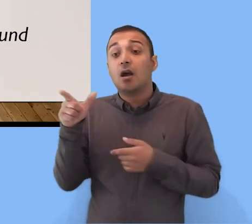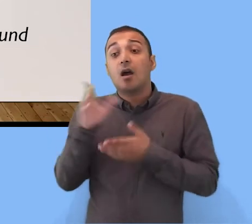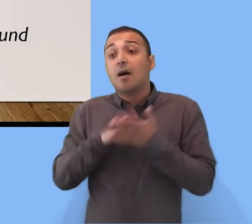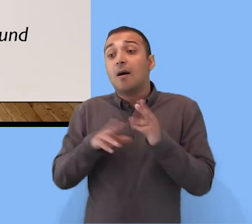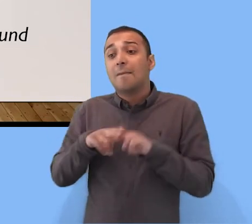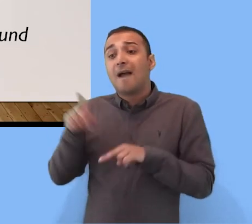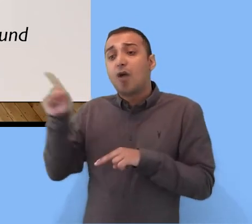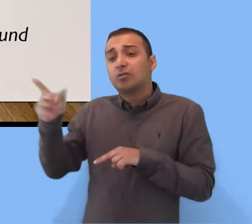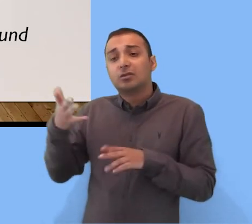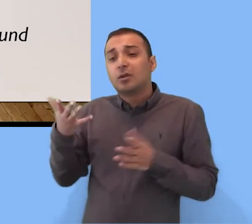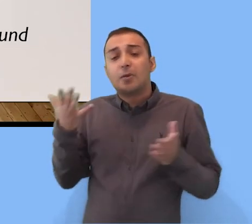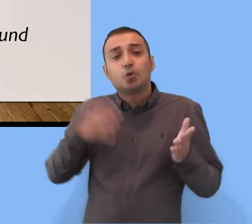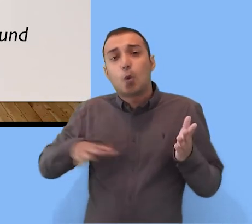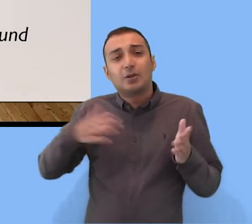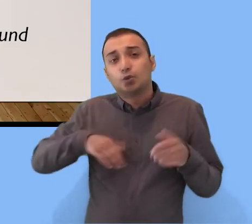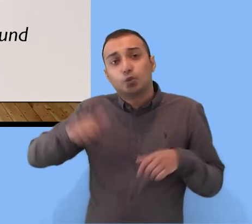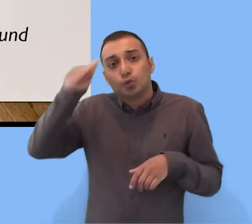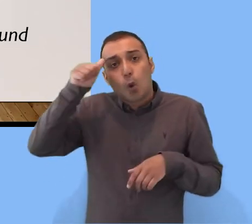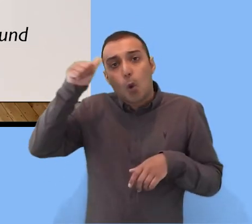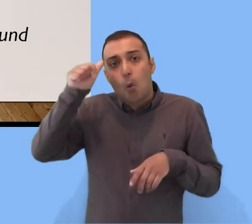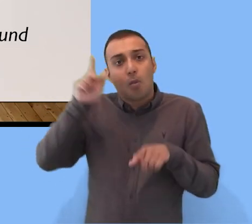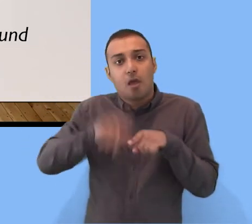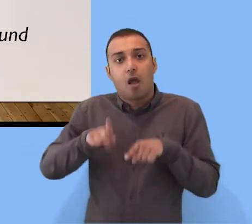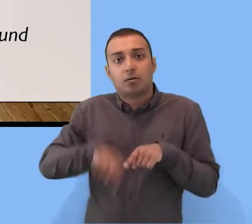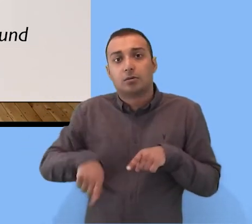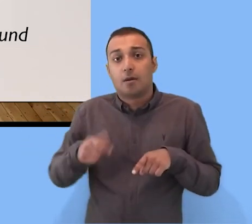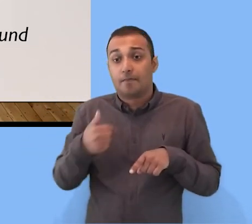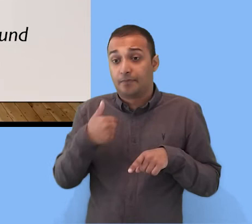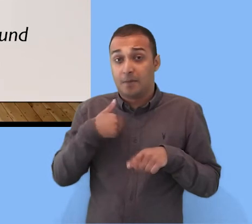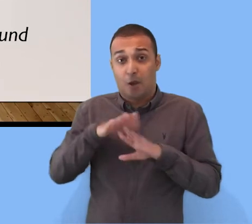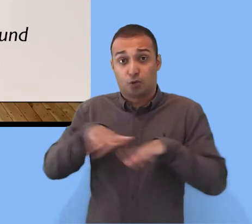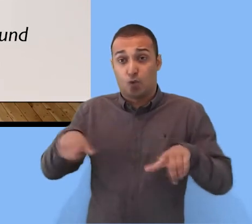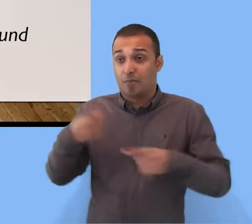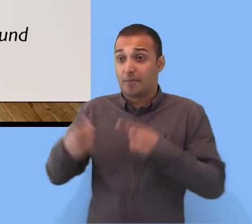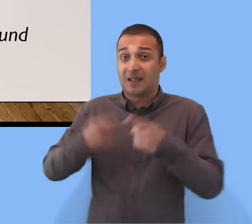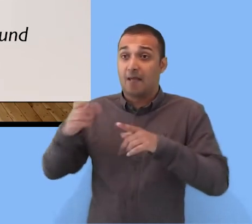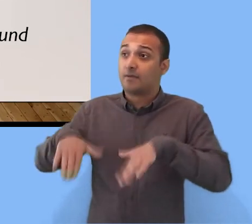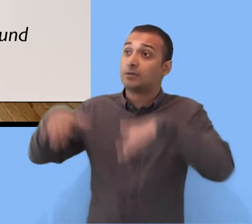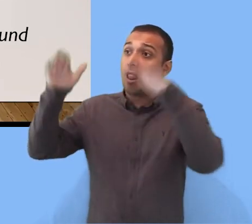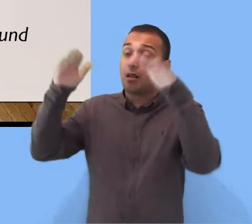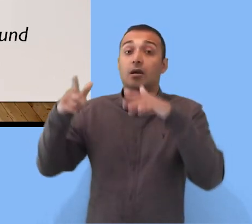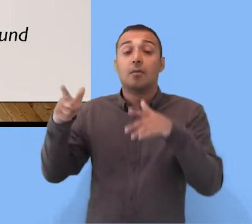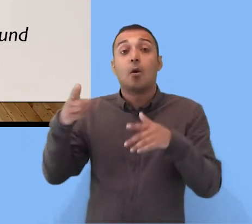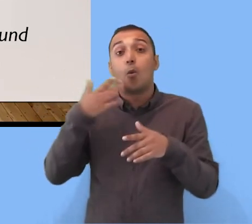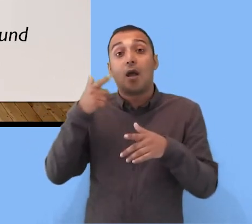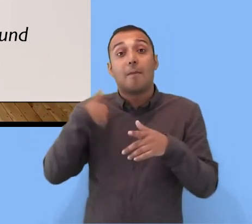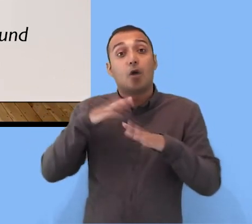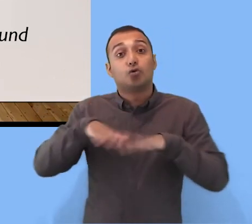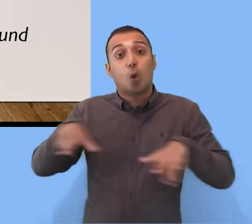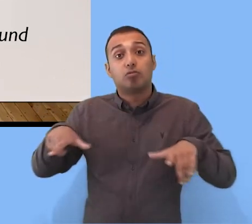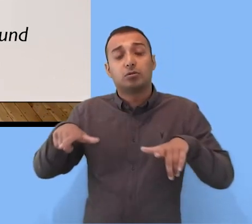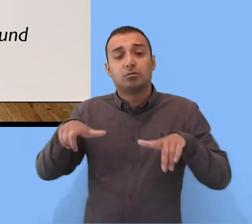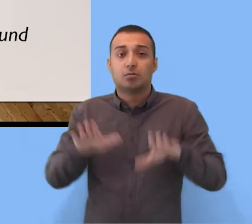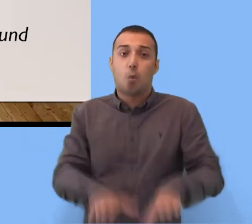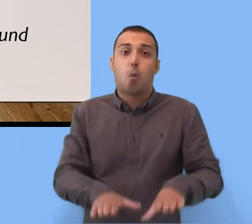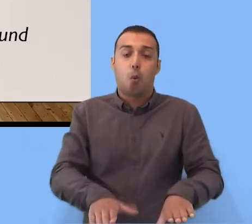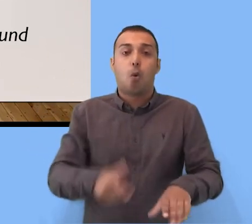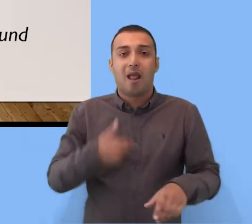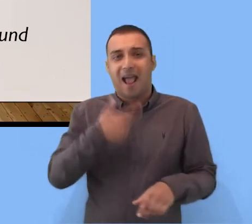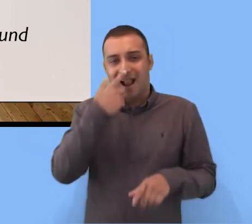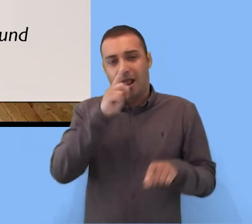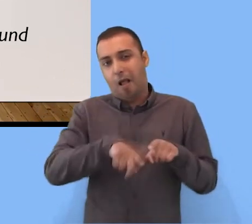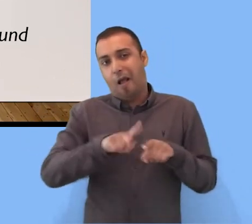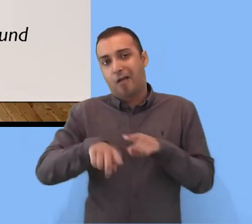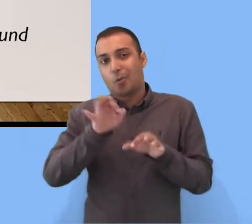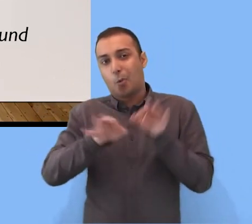you find as your children age, and my children are adults now, is that when they were very little, I could answer the questions, most of them.